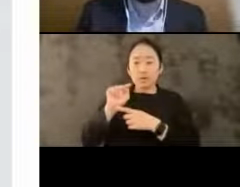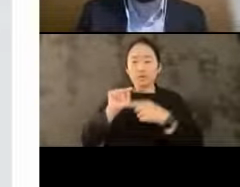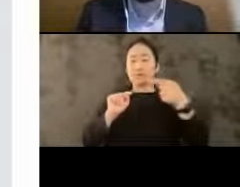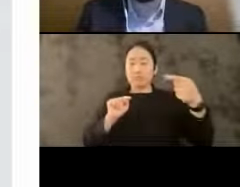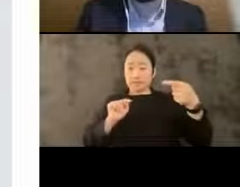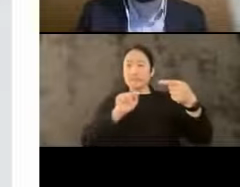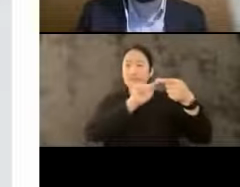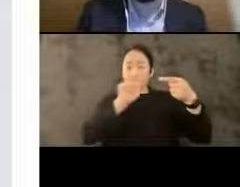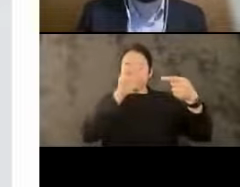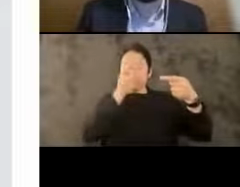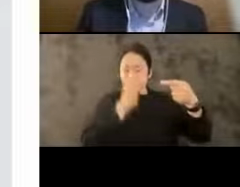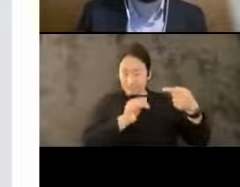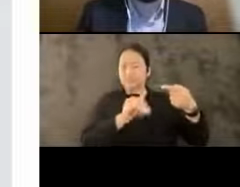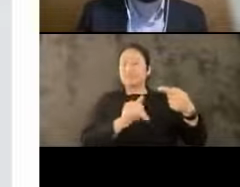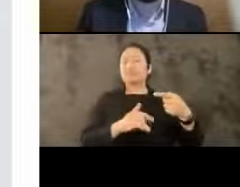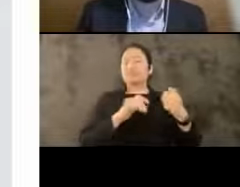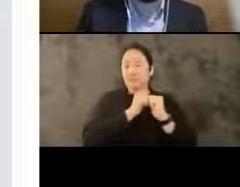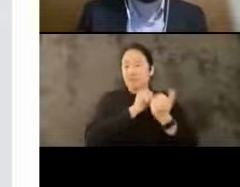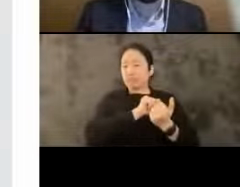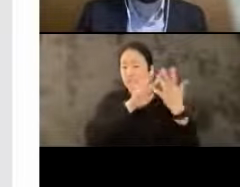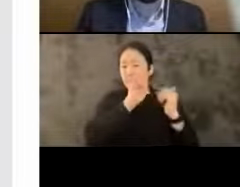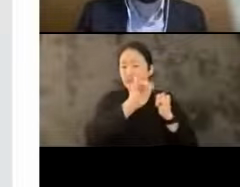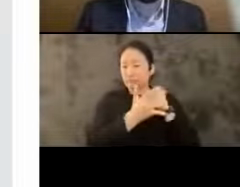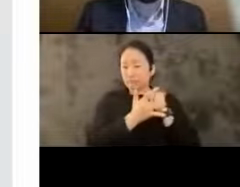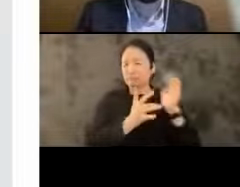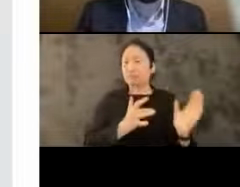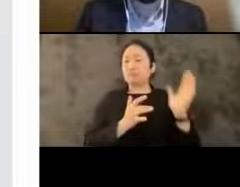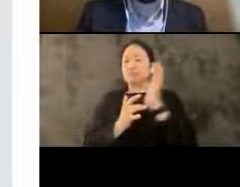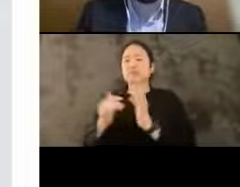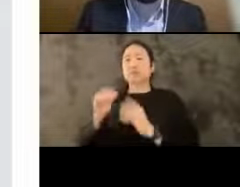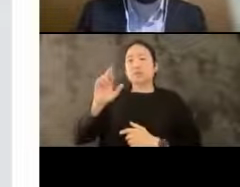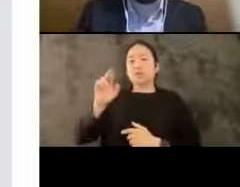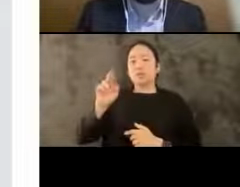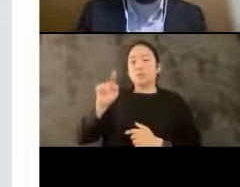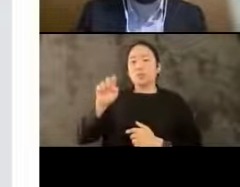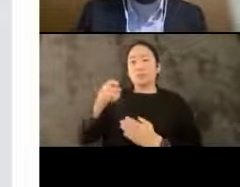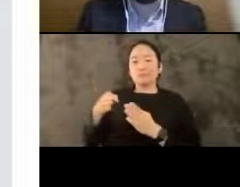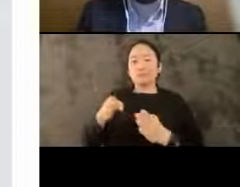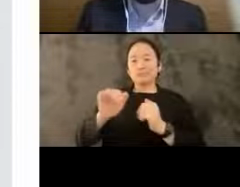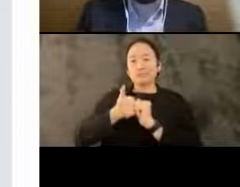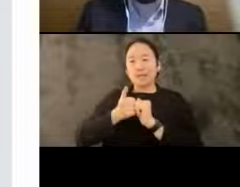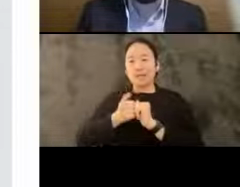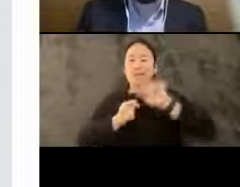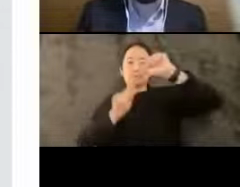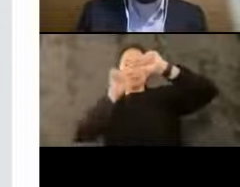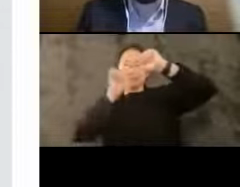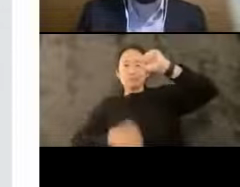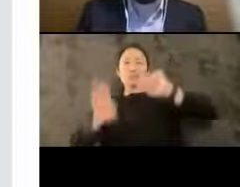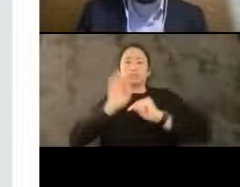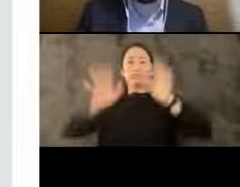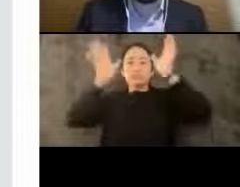rapid transit as the transit technology, and the routes that we're looking at go from Brown Deer over